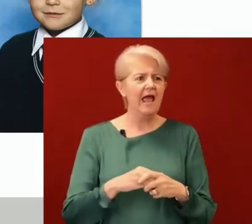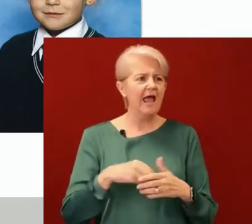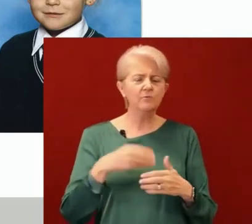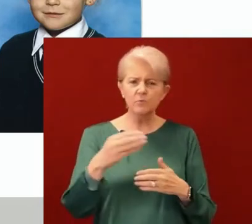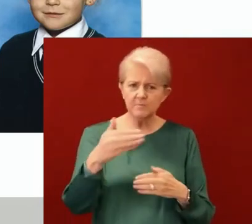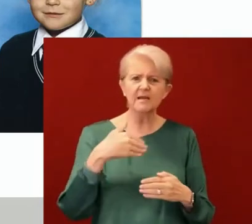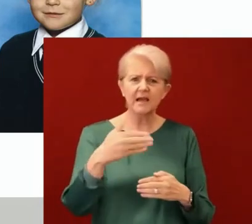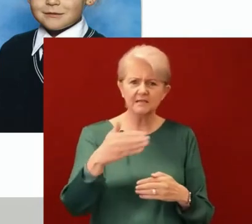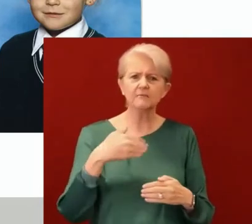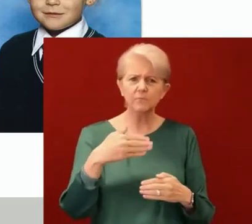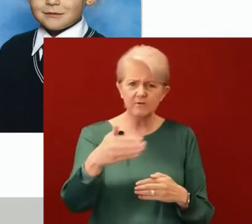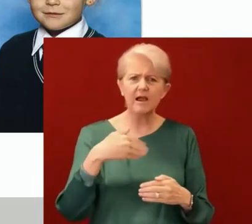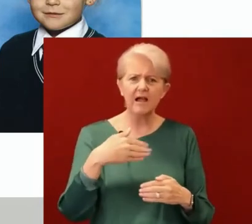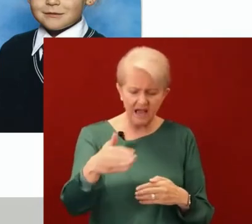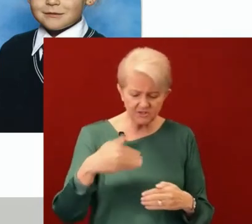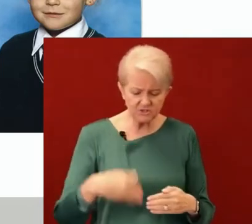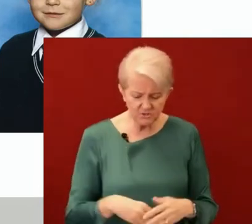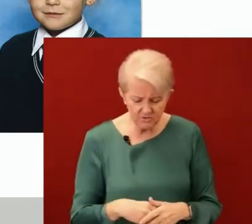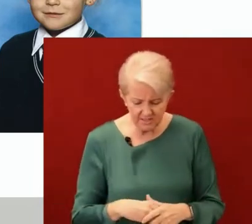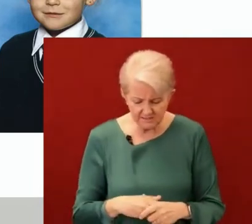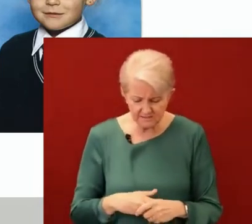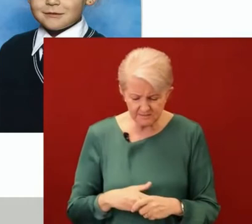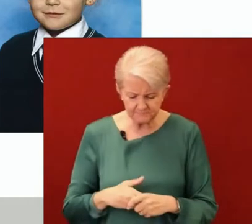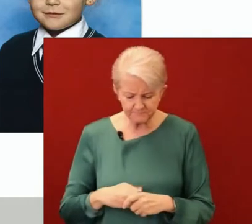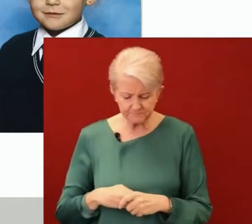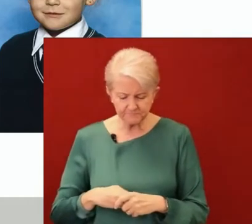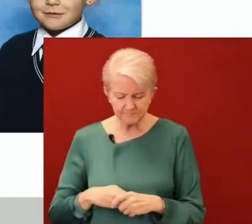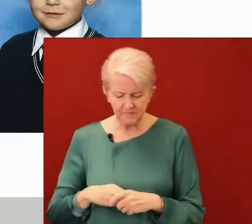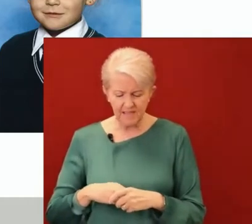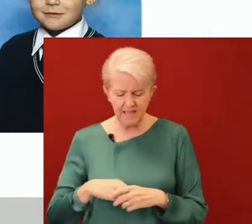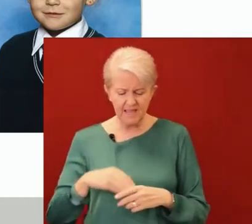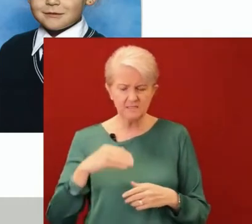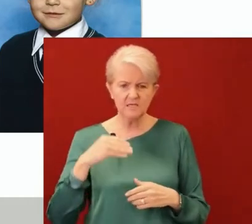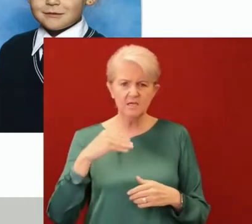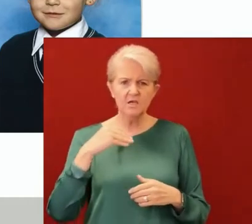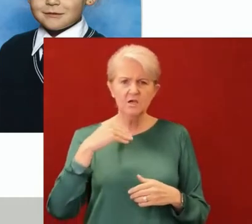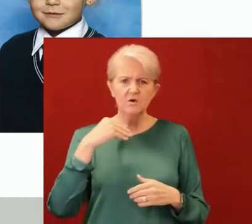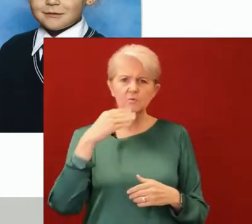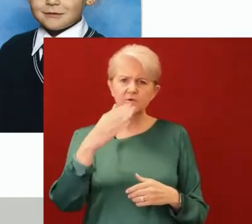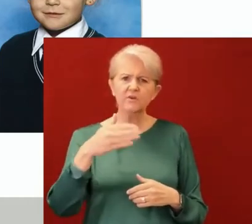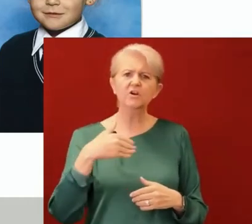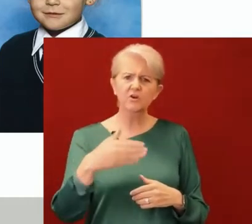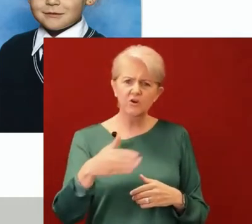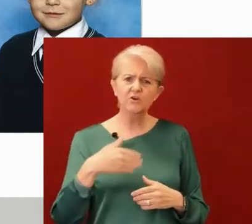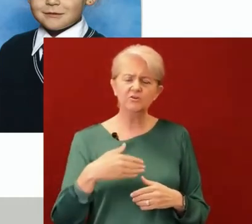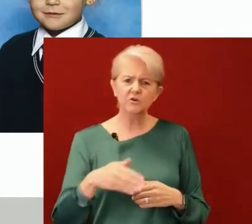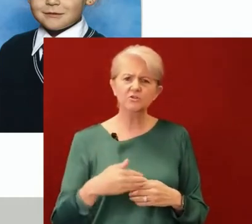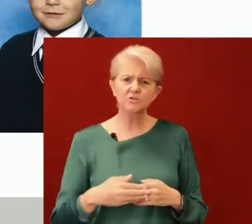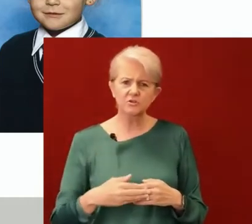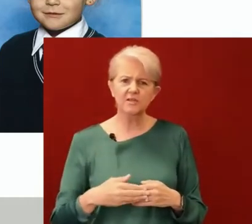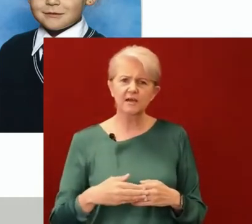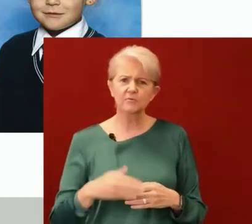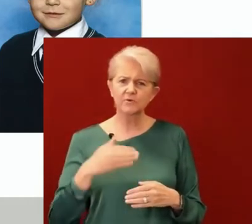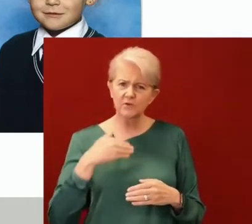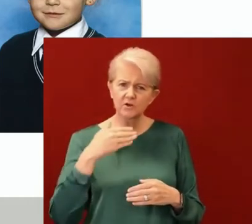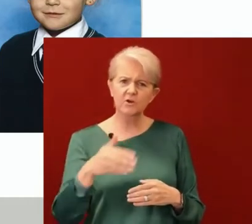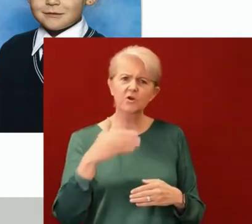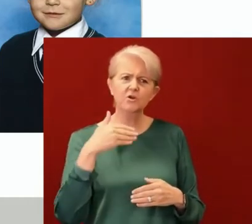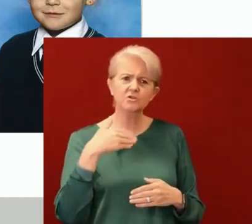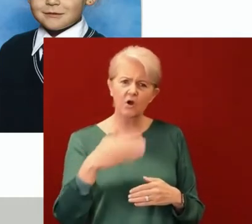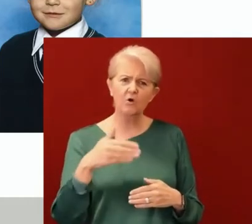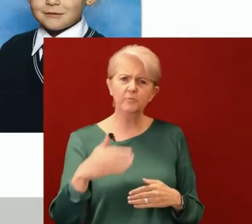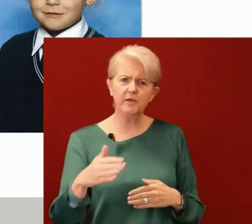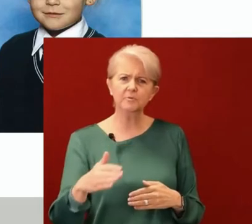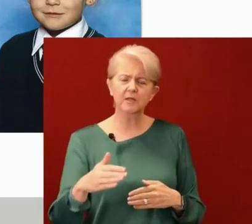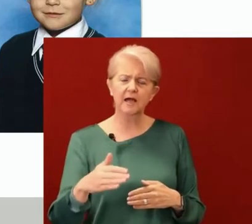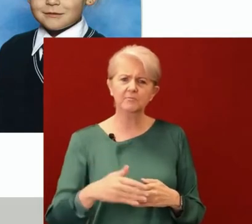And women, we're our harshest critics. And We've got to learn not to do that. We've got to learn